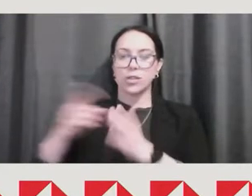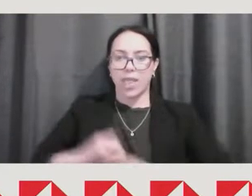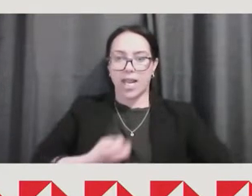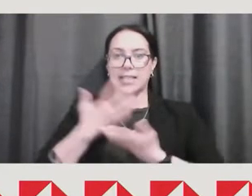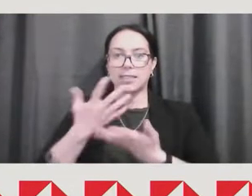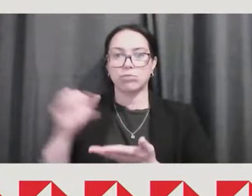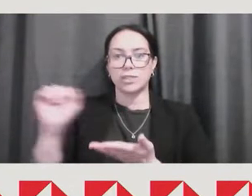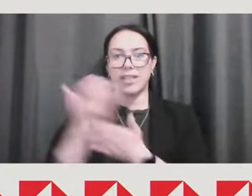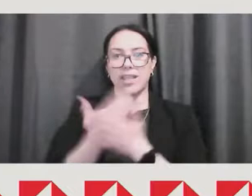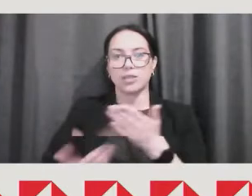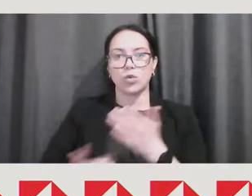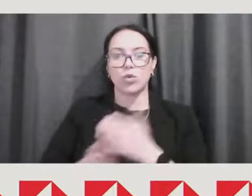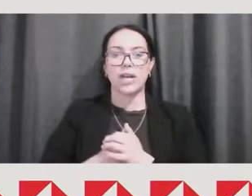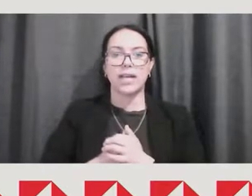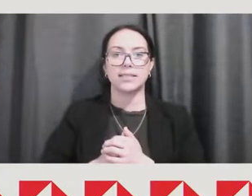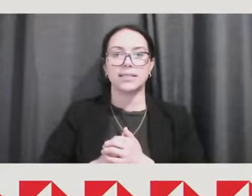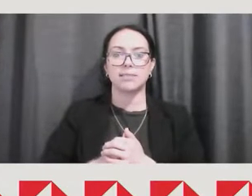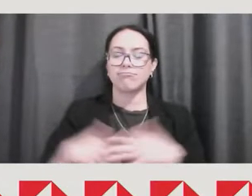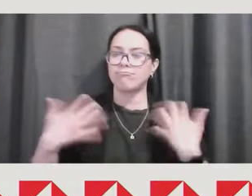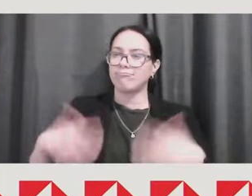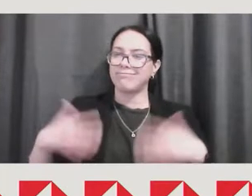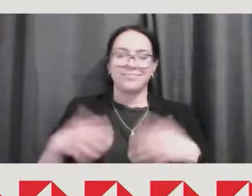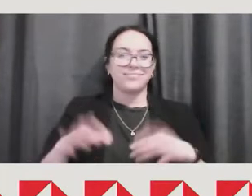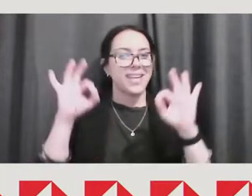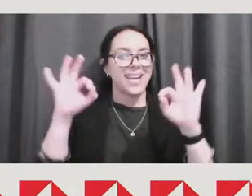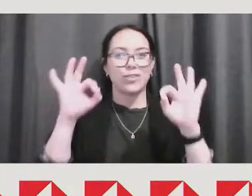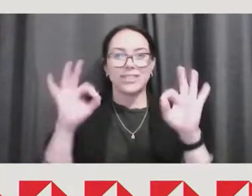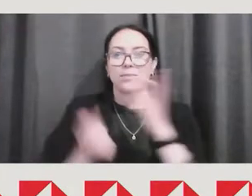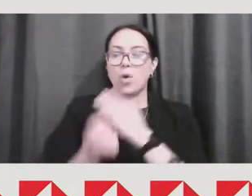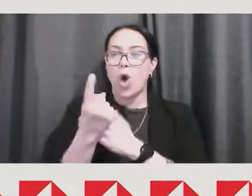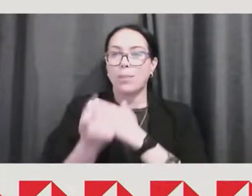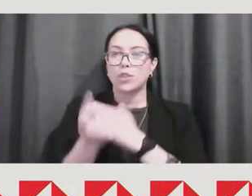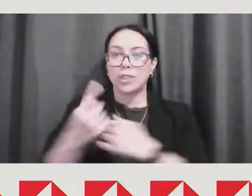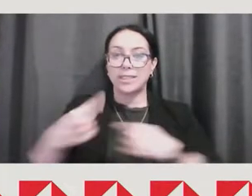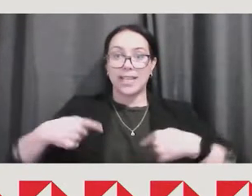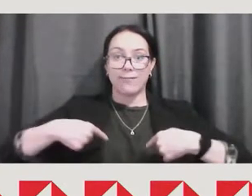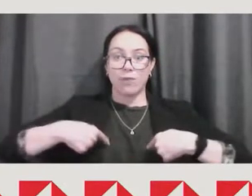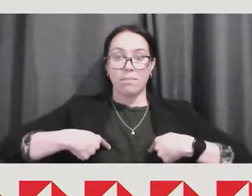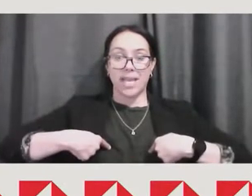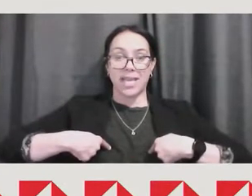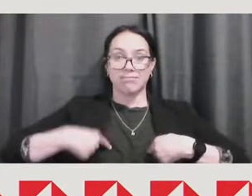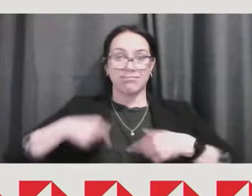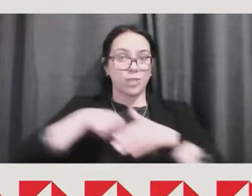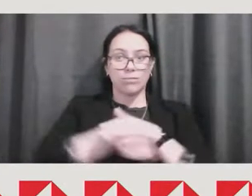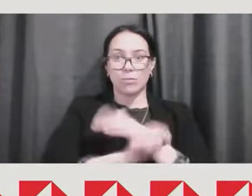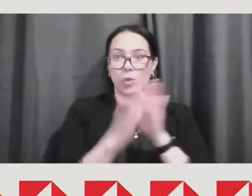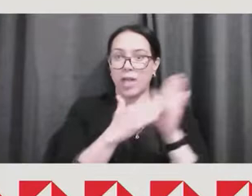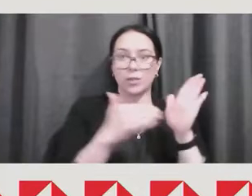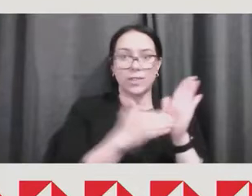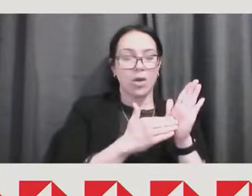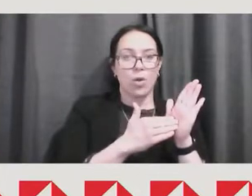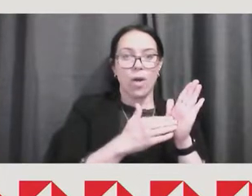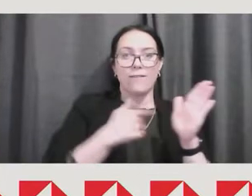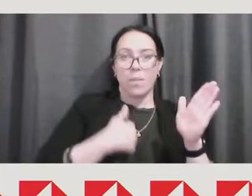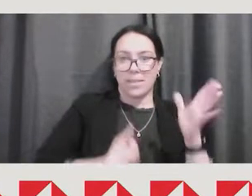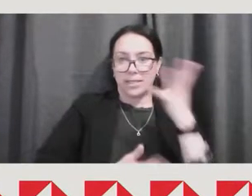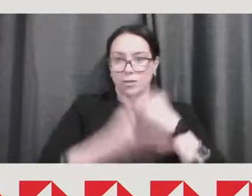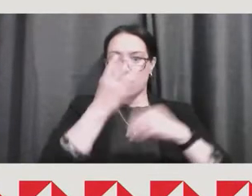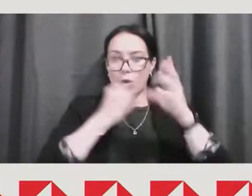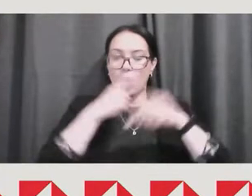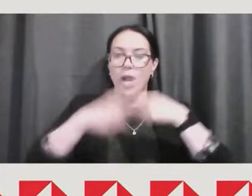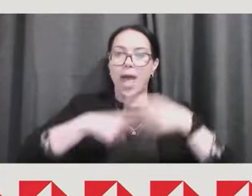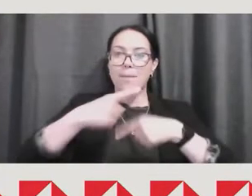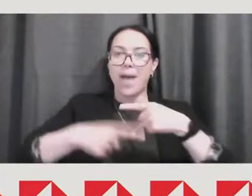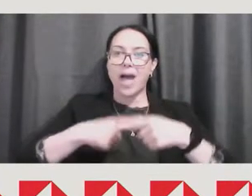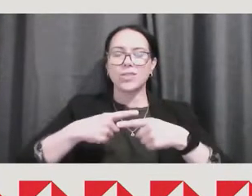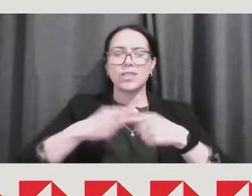um it's been a and it's been an incredible opportunity for me who doesn't come from aotearoa to learn about these beautiful histories and